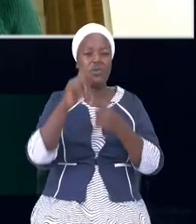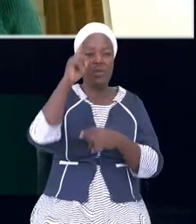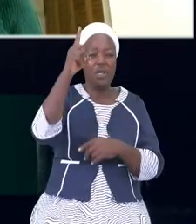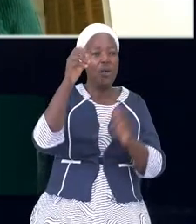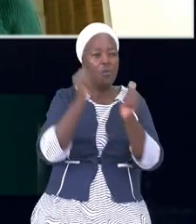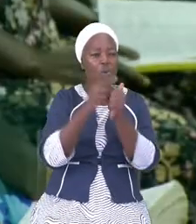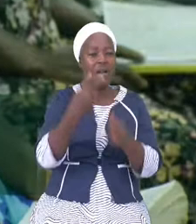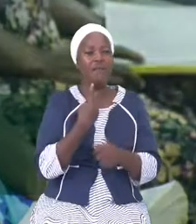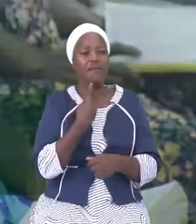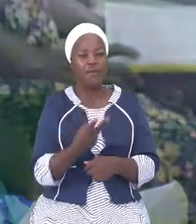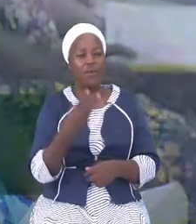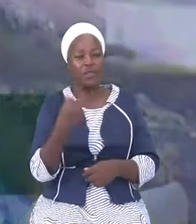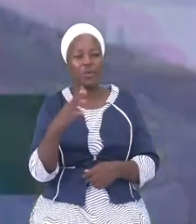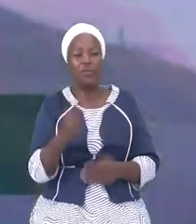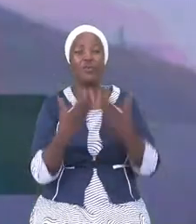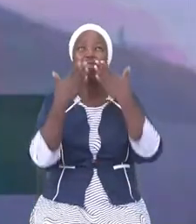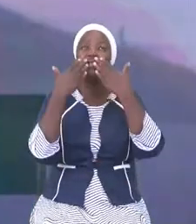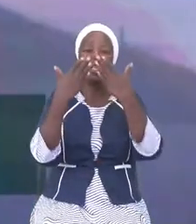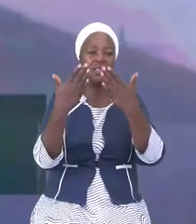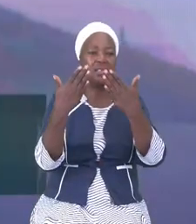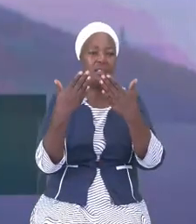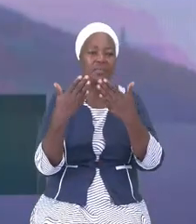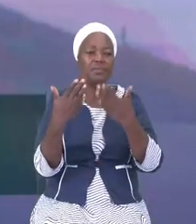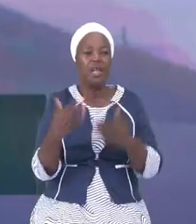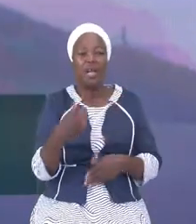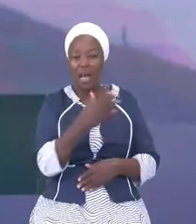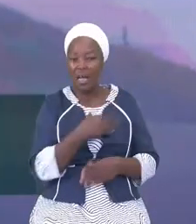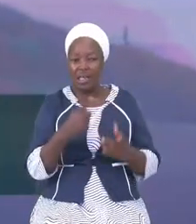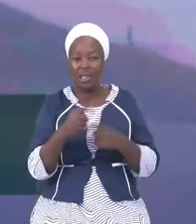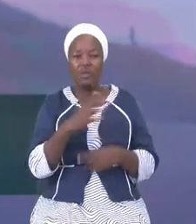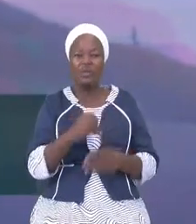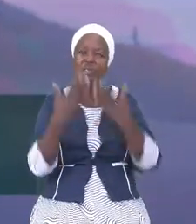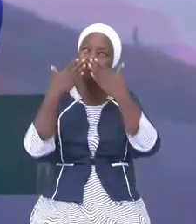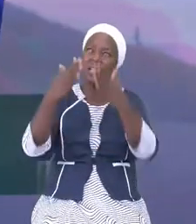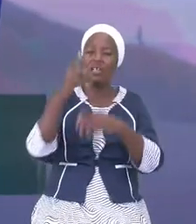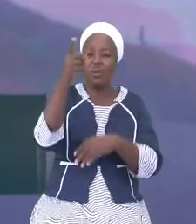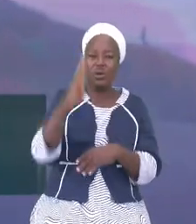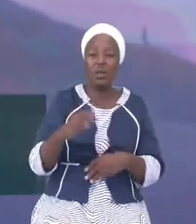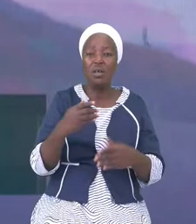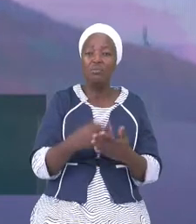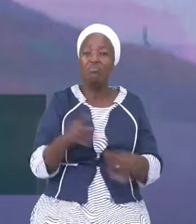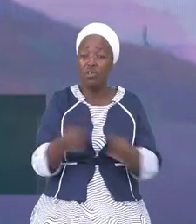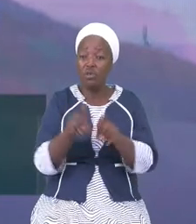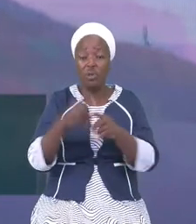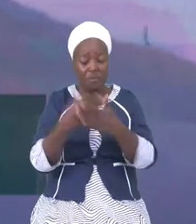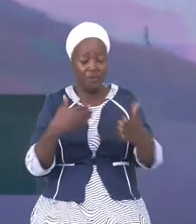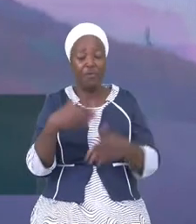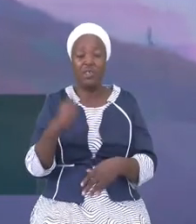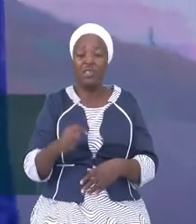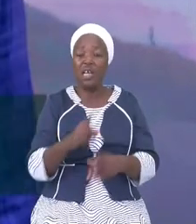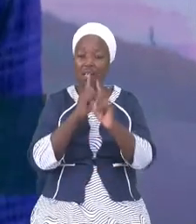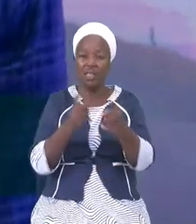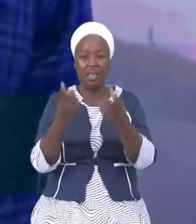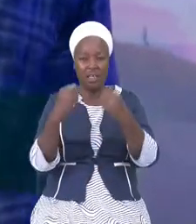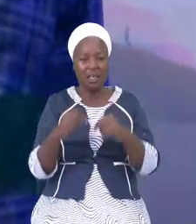the voice of thanksgiving. He was thanking God even before the answer came.